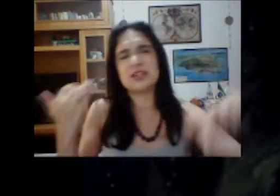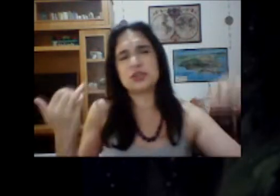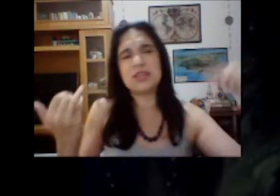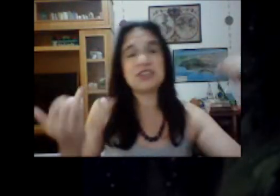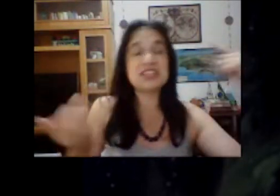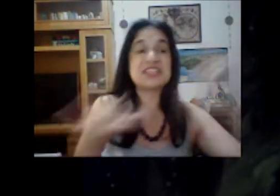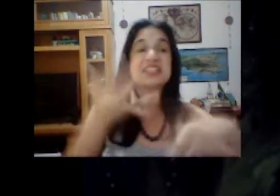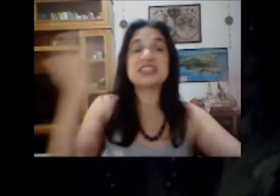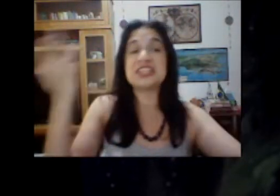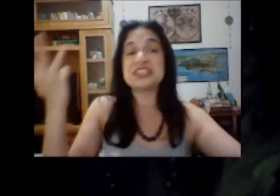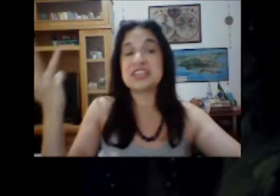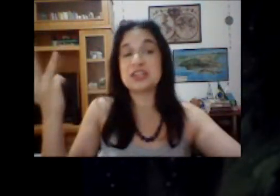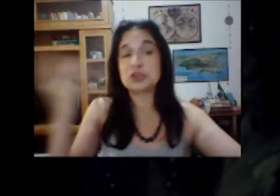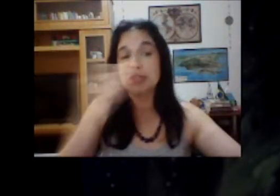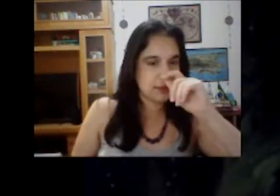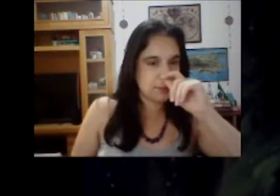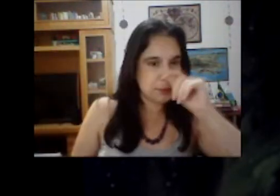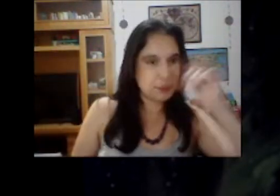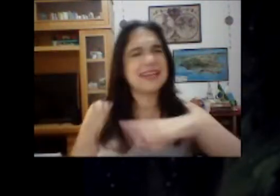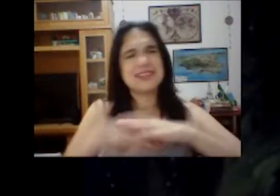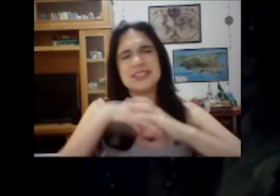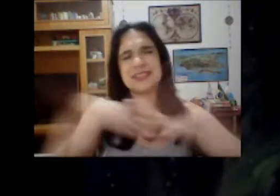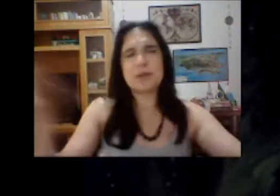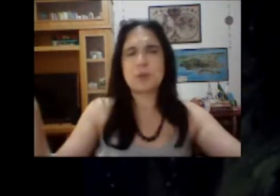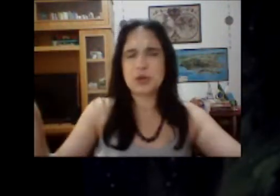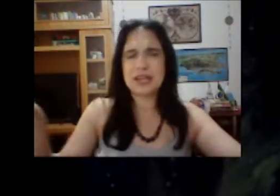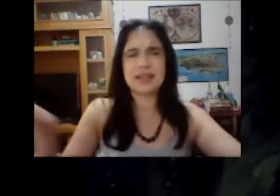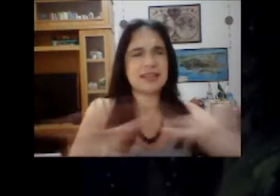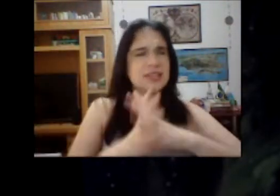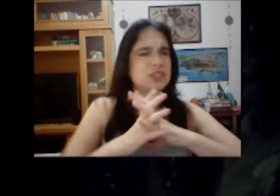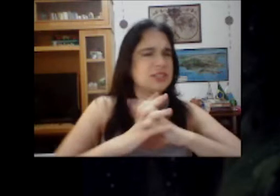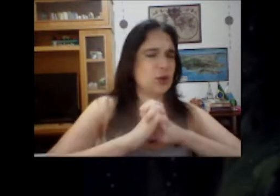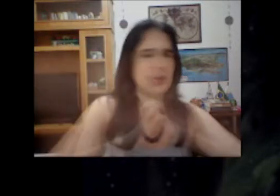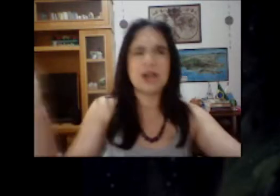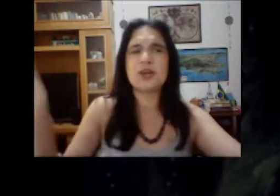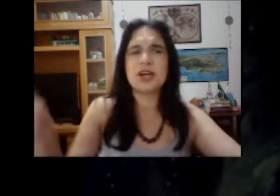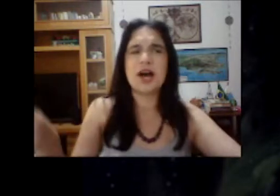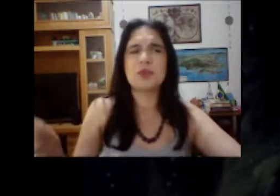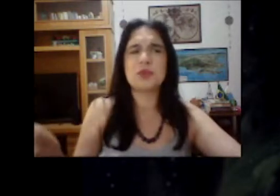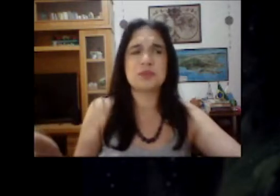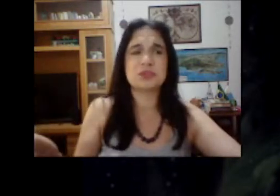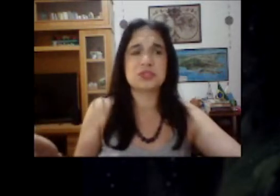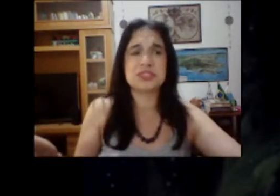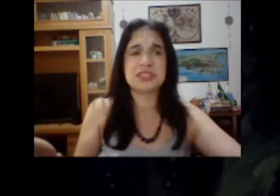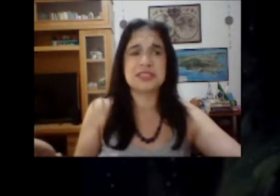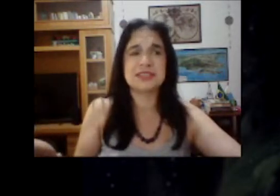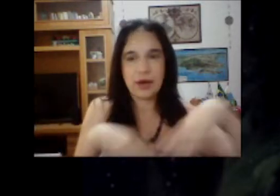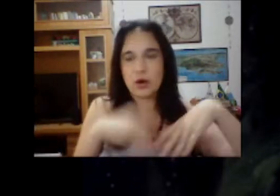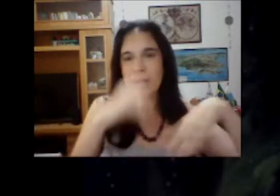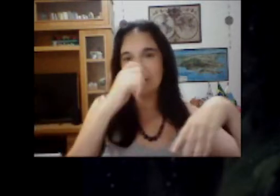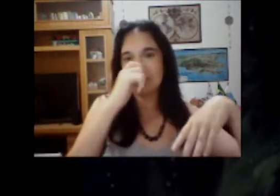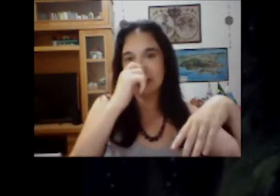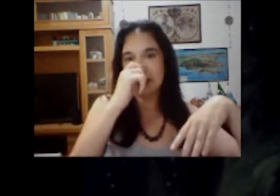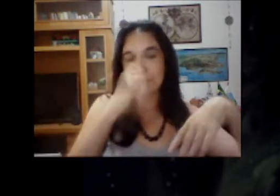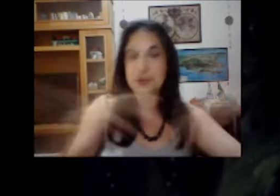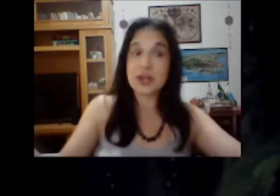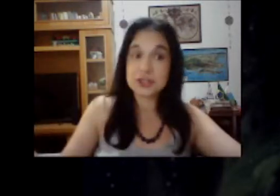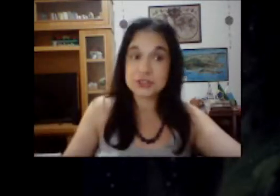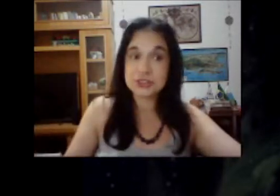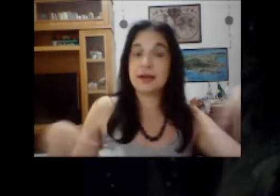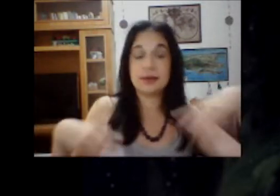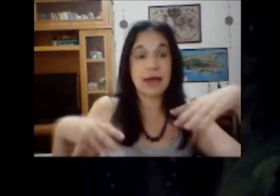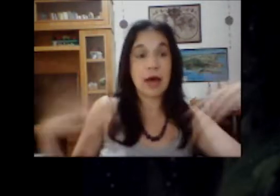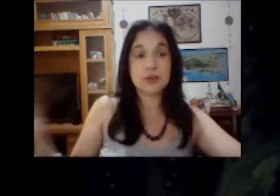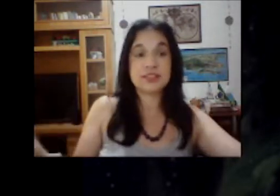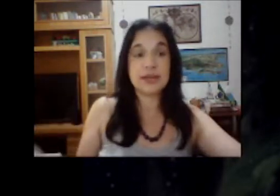17th century, even in the 16th century, people just separated, they just carried on with mistresses or having